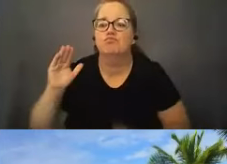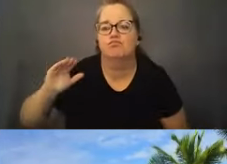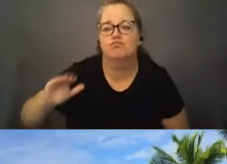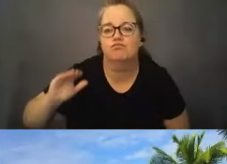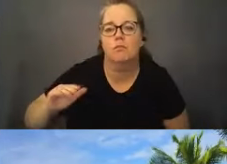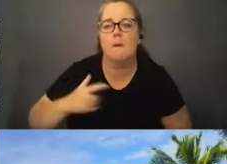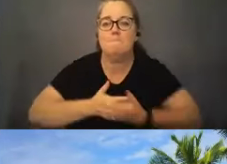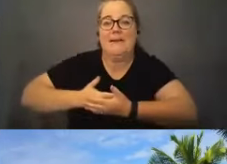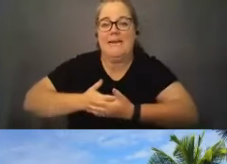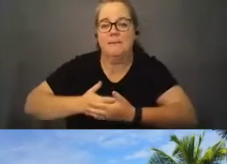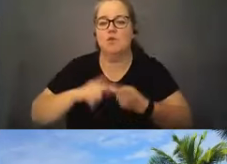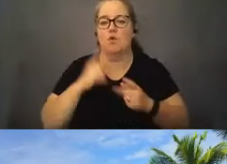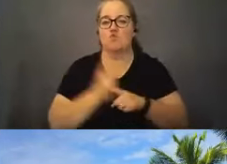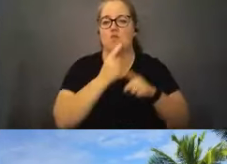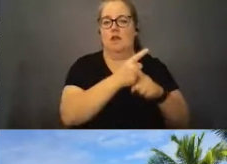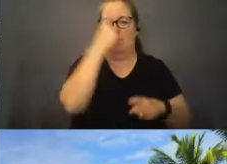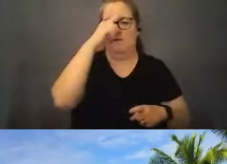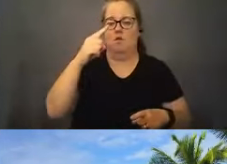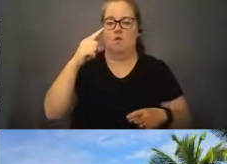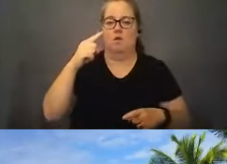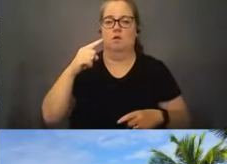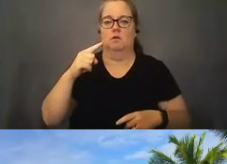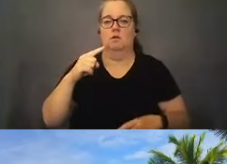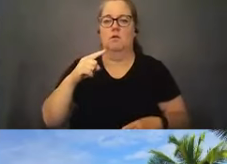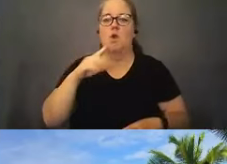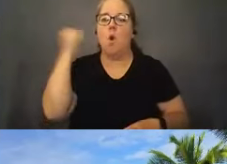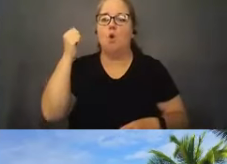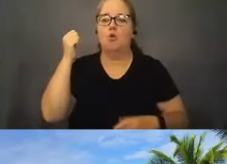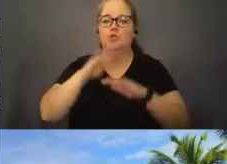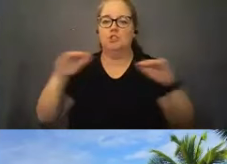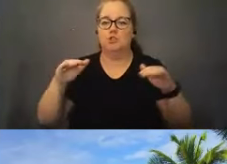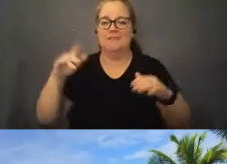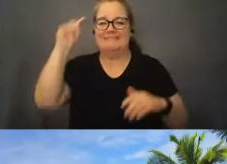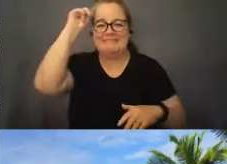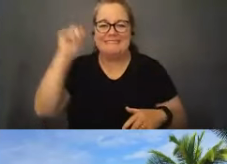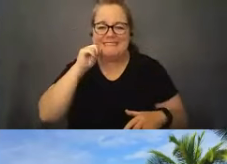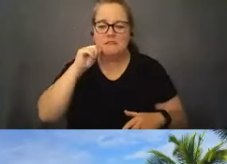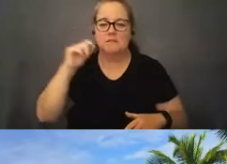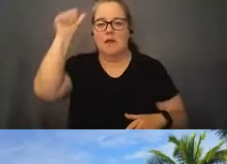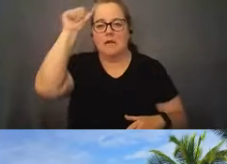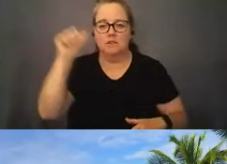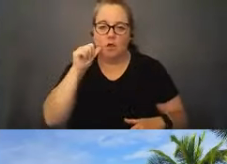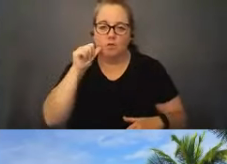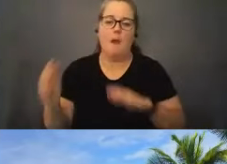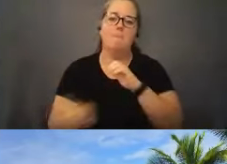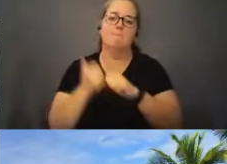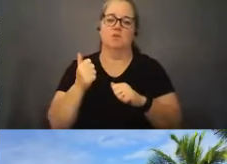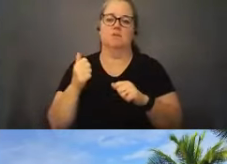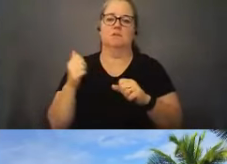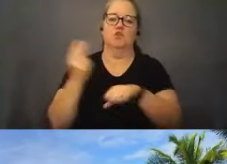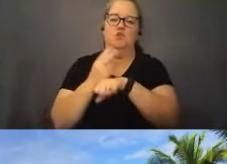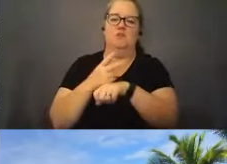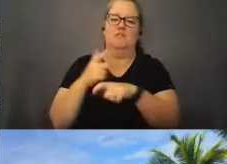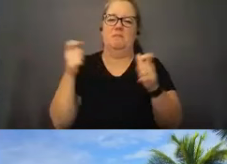the regular size is for older children, teenagers, and adults. So mostly everybody gets this. It's